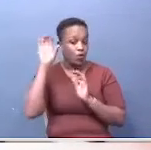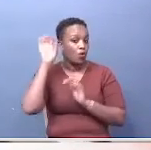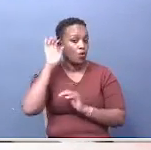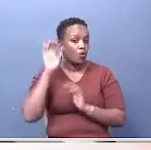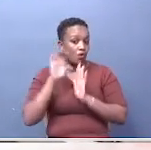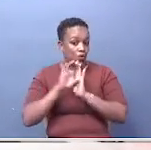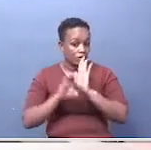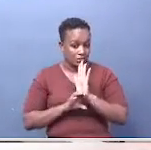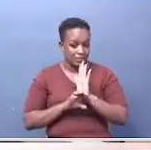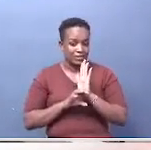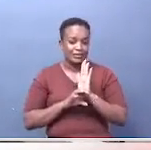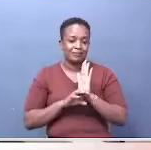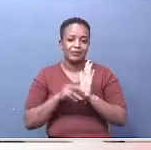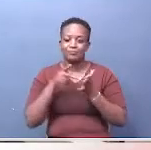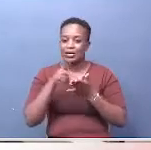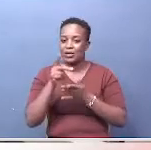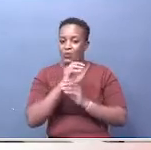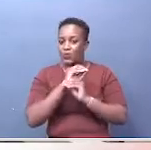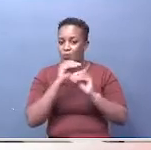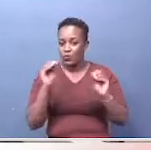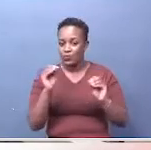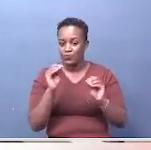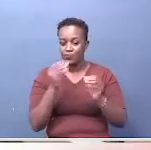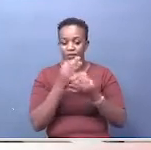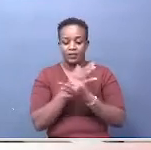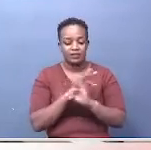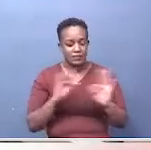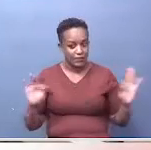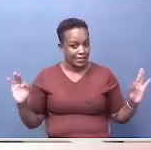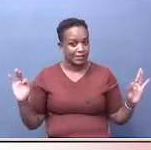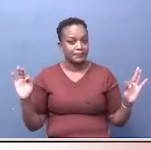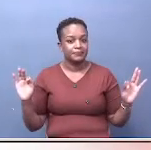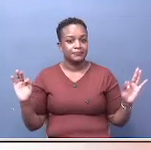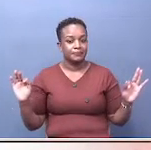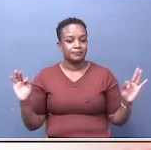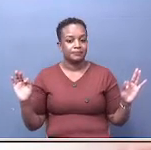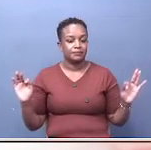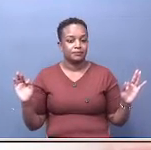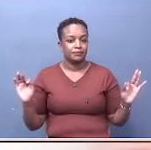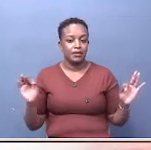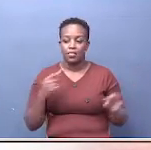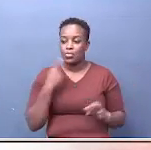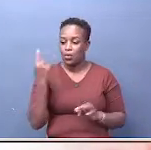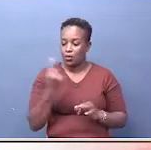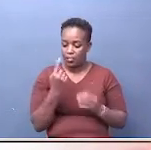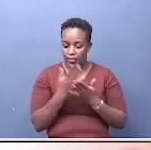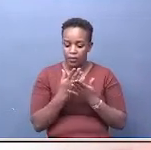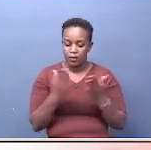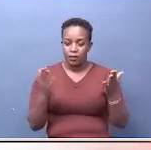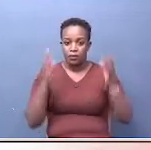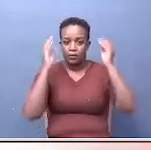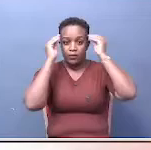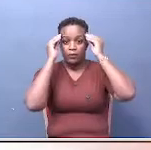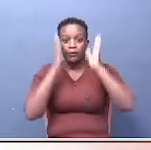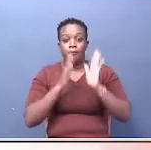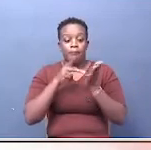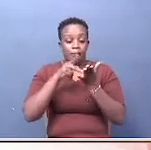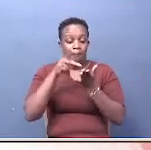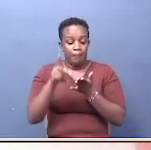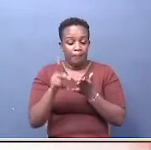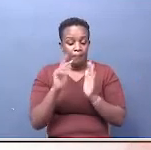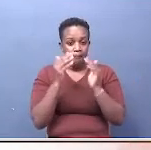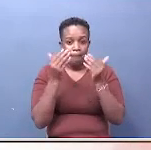we don't charge for this course. It's absolutely free. The only thing that the students pay